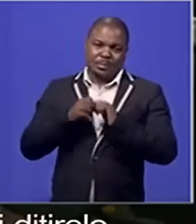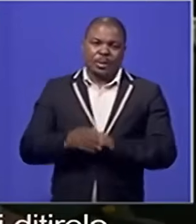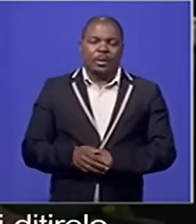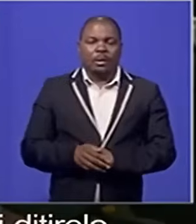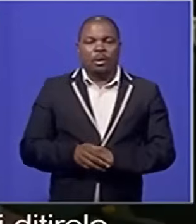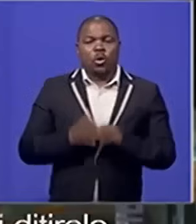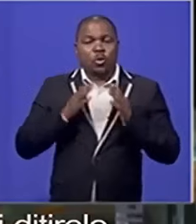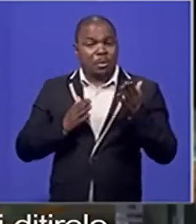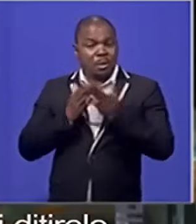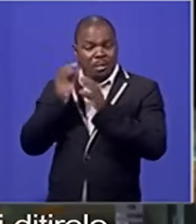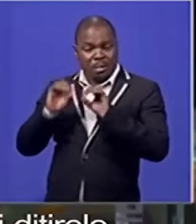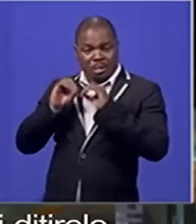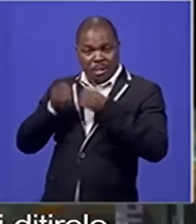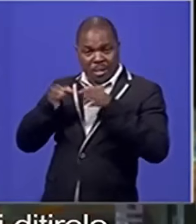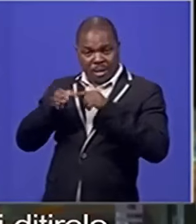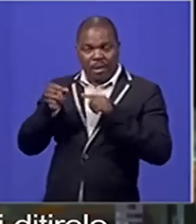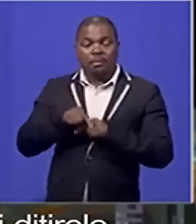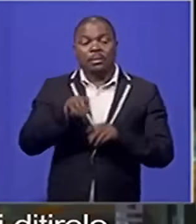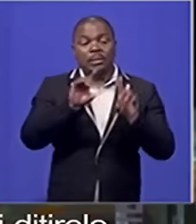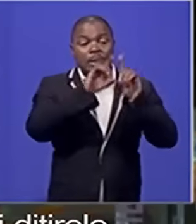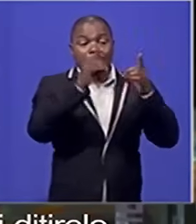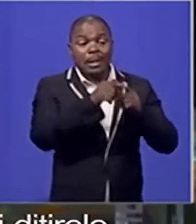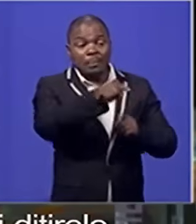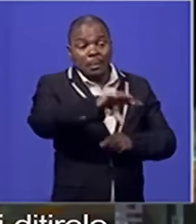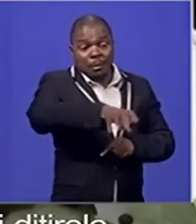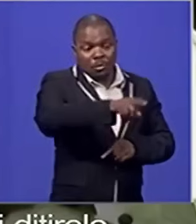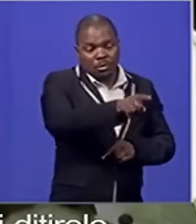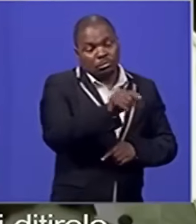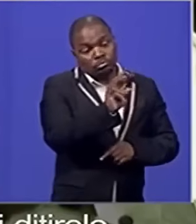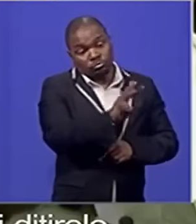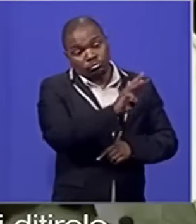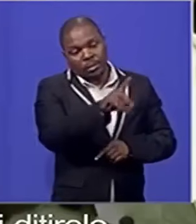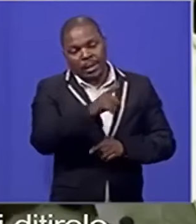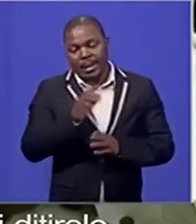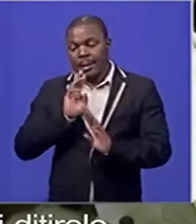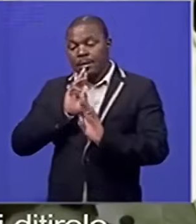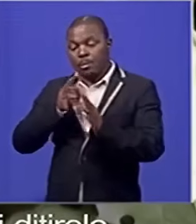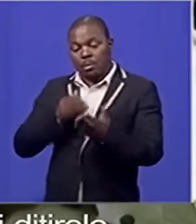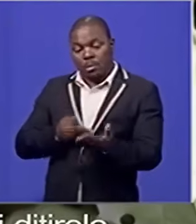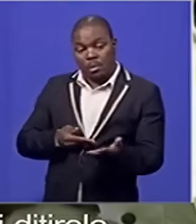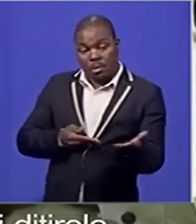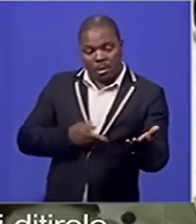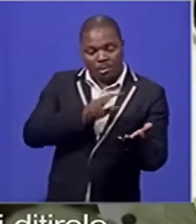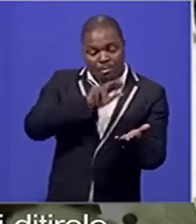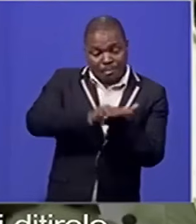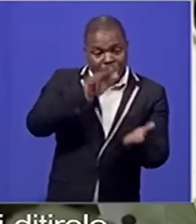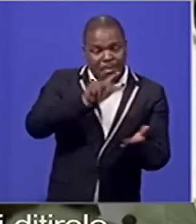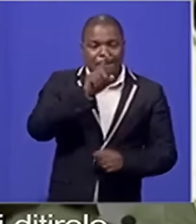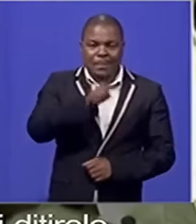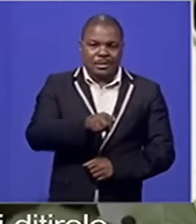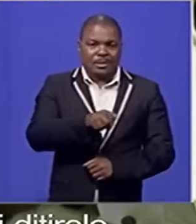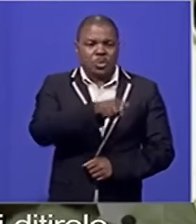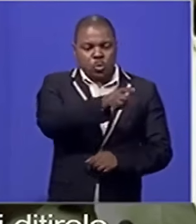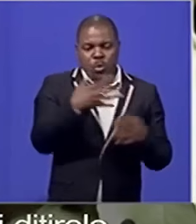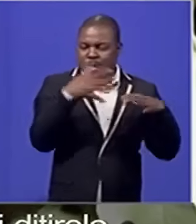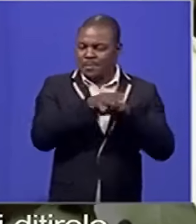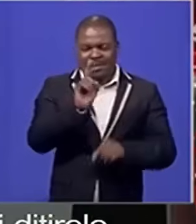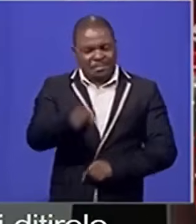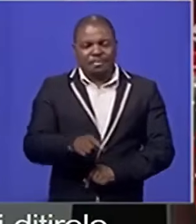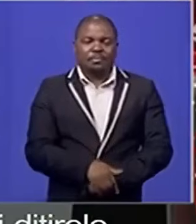SAHRC e tsibositse mafapha a puso ya porofense fa dikatlegeniso tsa pegelo eno di sena go tlogelwa di sa tsenngwa